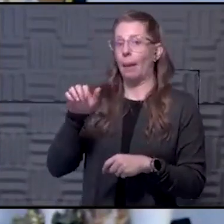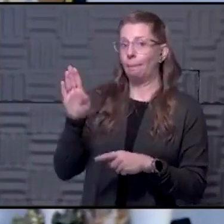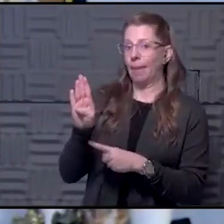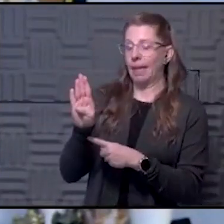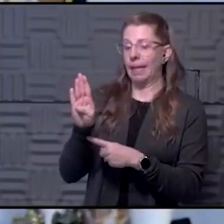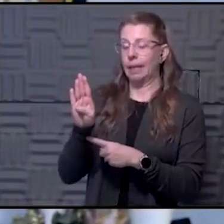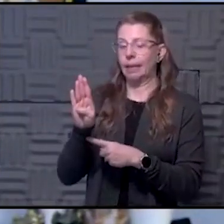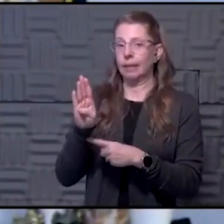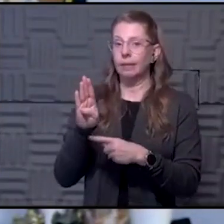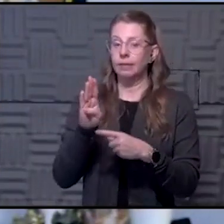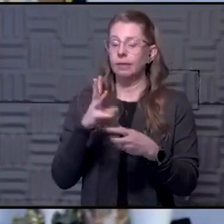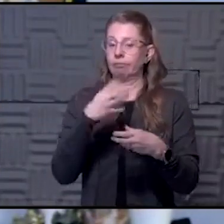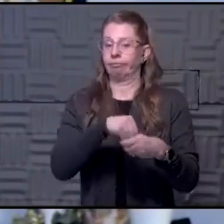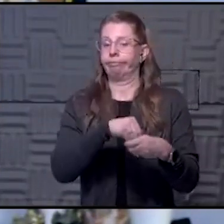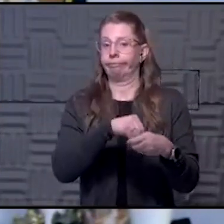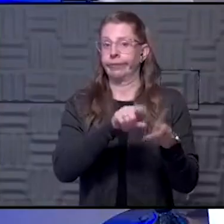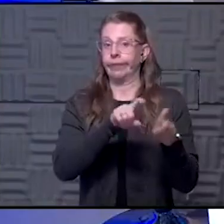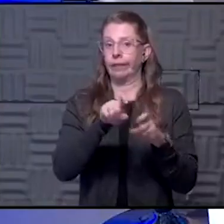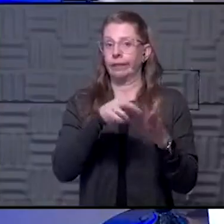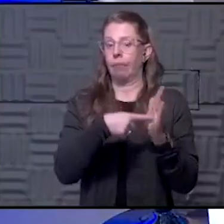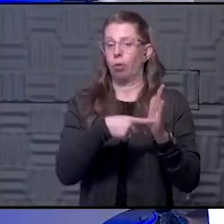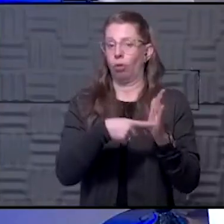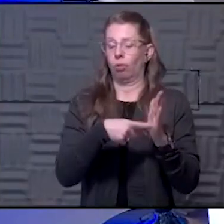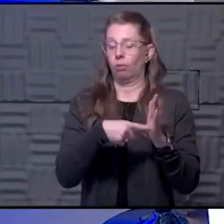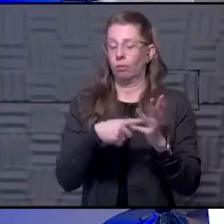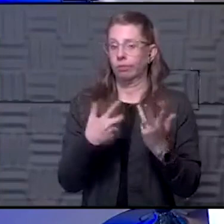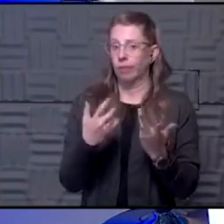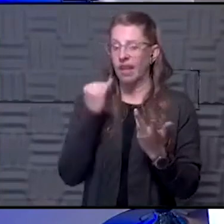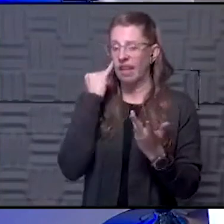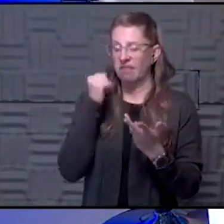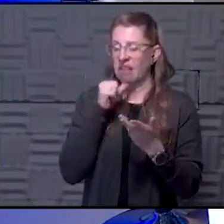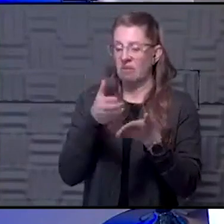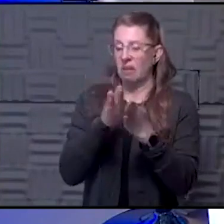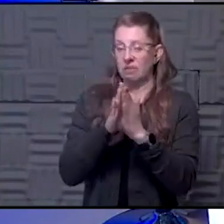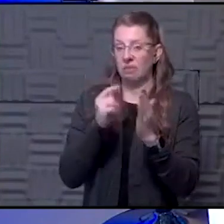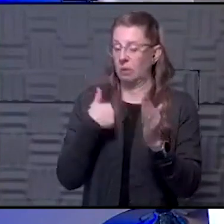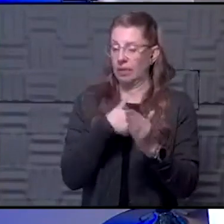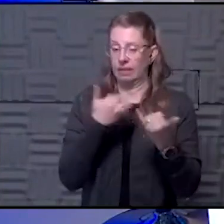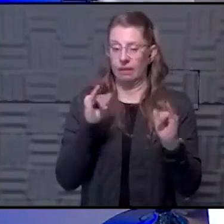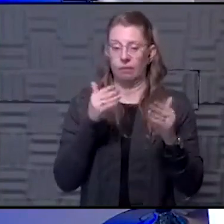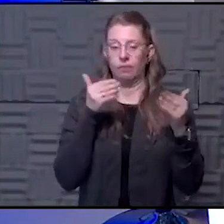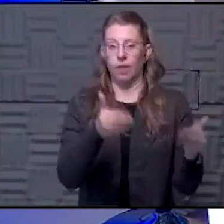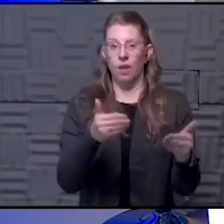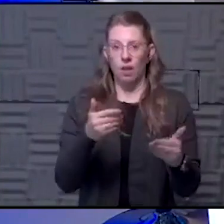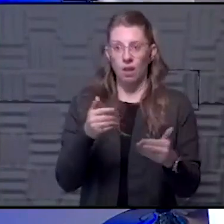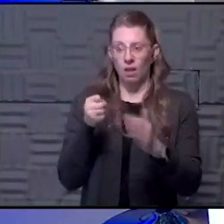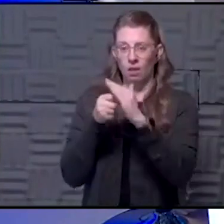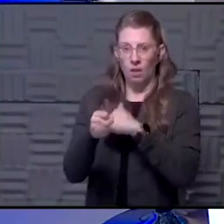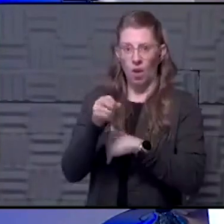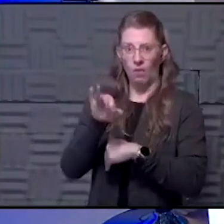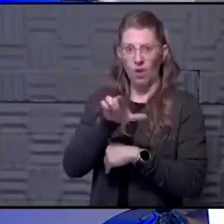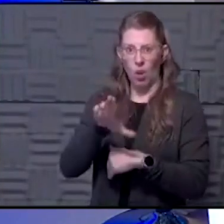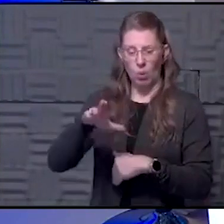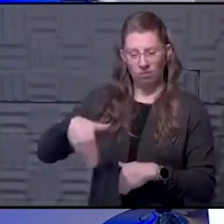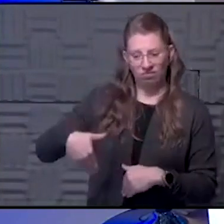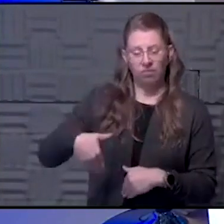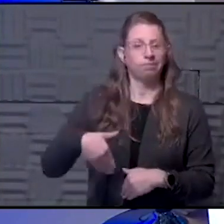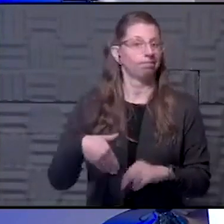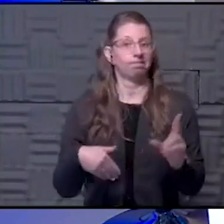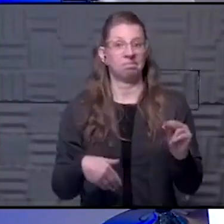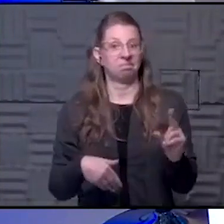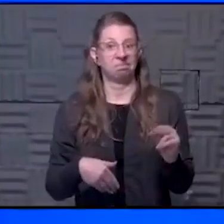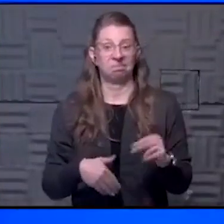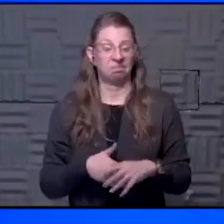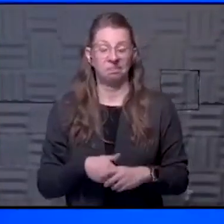requested. Yeah, we do so, or we can do the same. Yep. Yeah, and we're just not saying, have we hospitalized a patient yet with influenza? Not that I'm aware